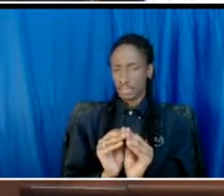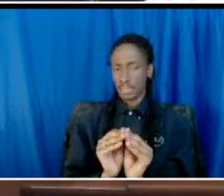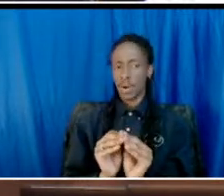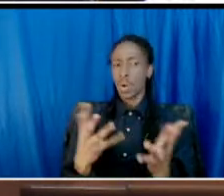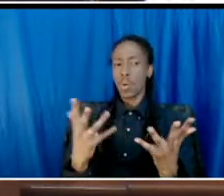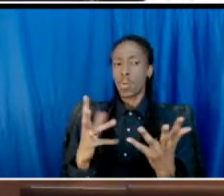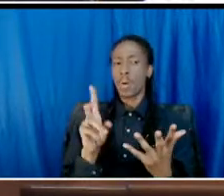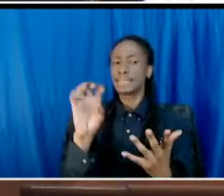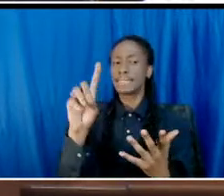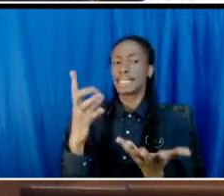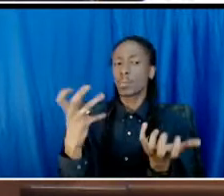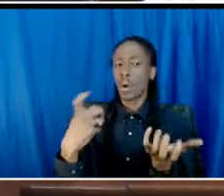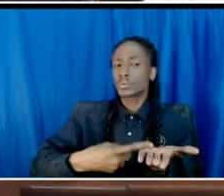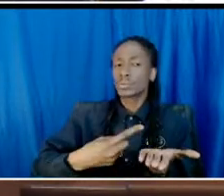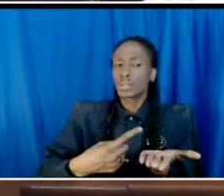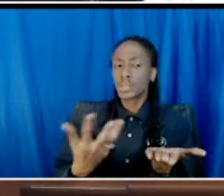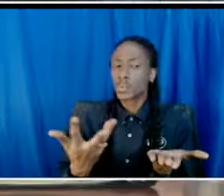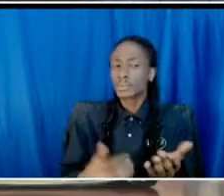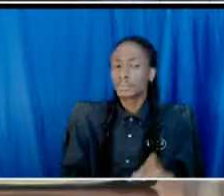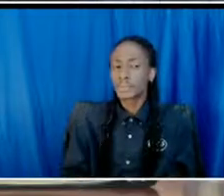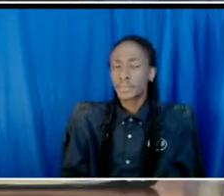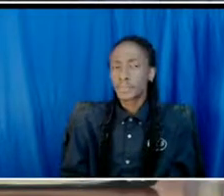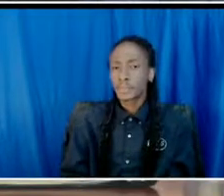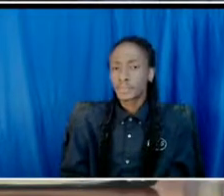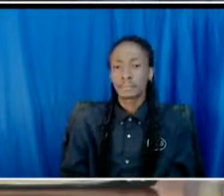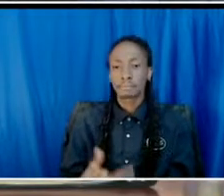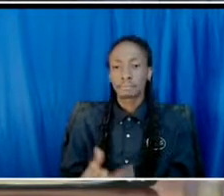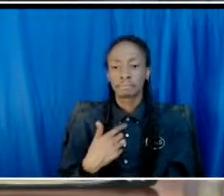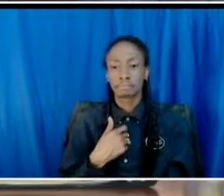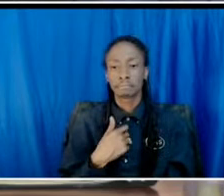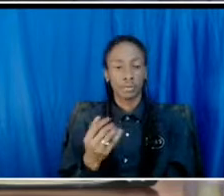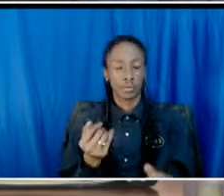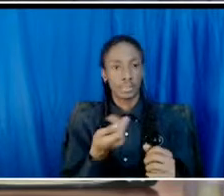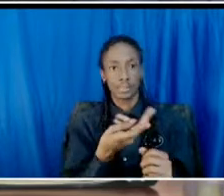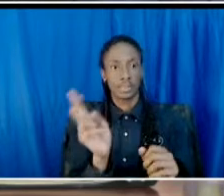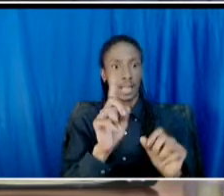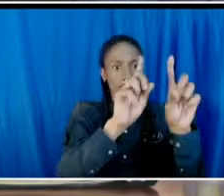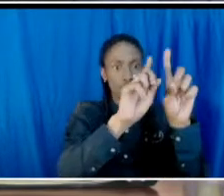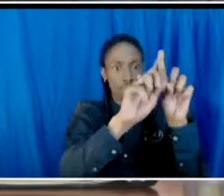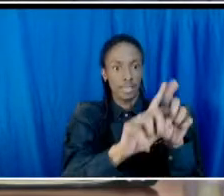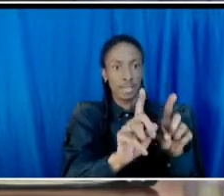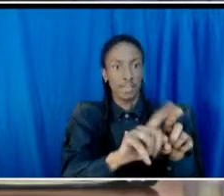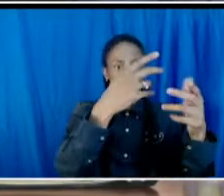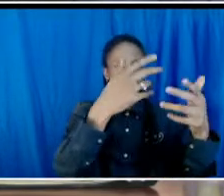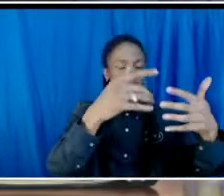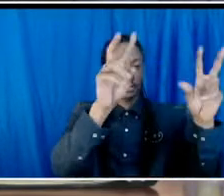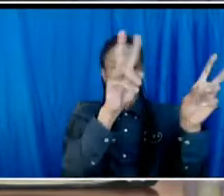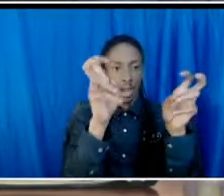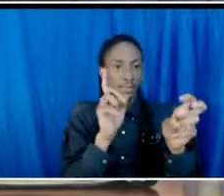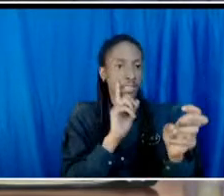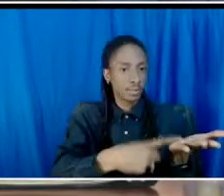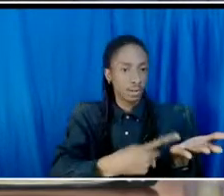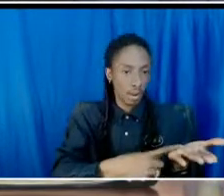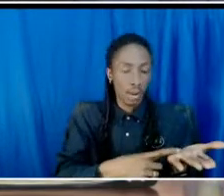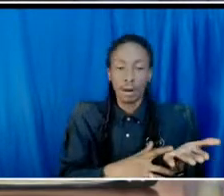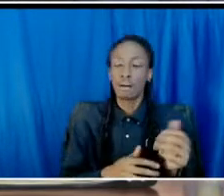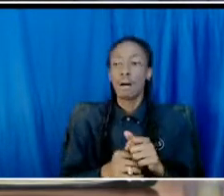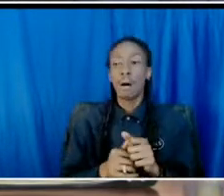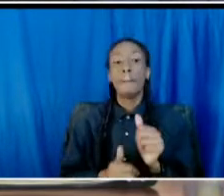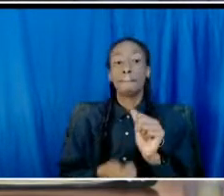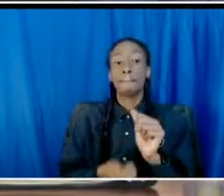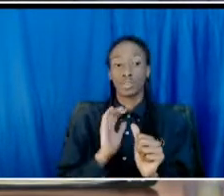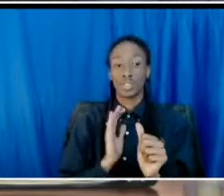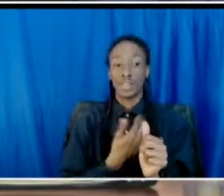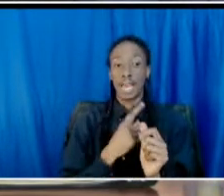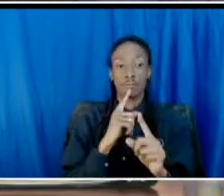to discuss? There were a number of topics of discussion that day, Mr. Chairman. Much of the conversation focused on